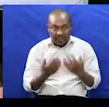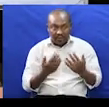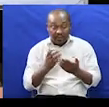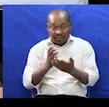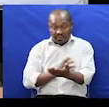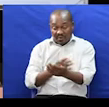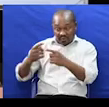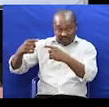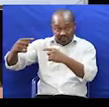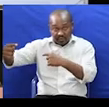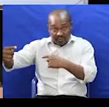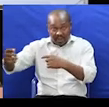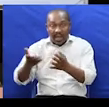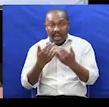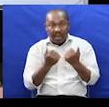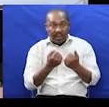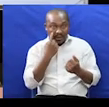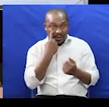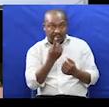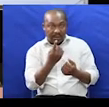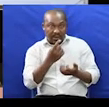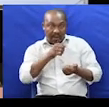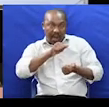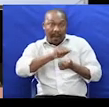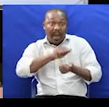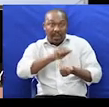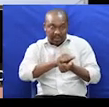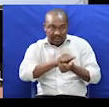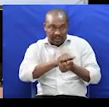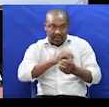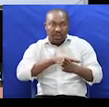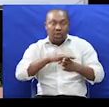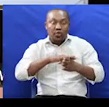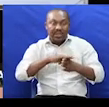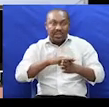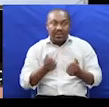apparatus are apparatus used